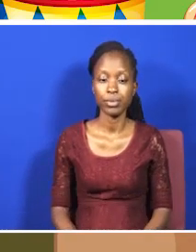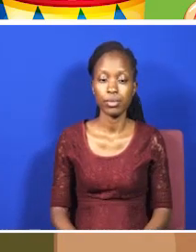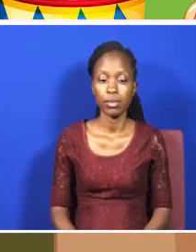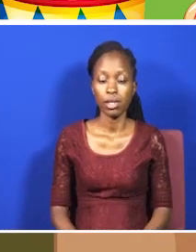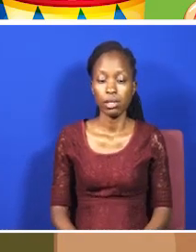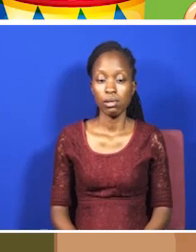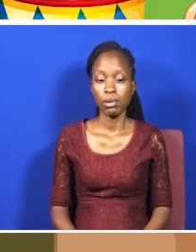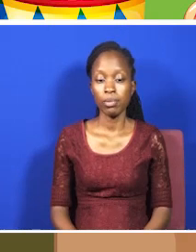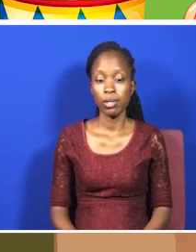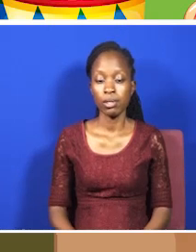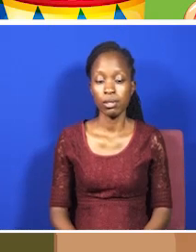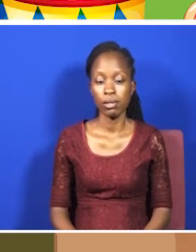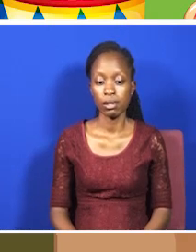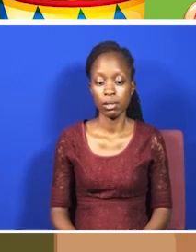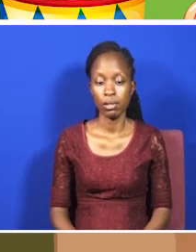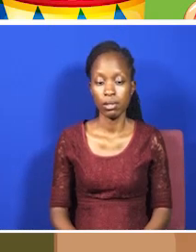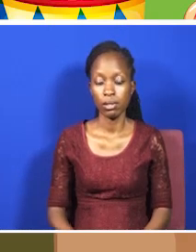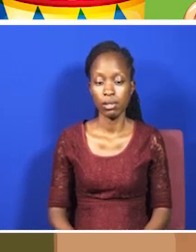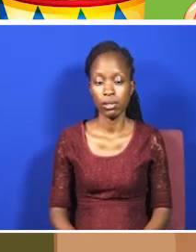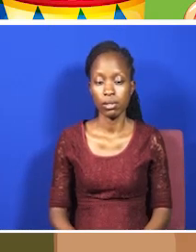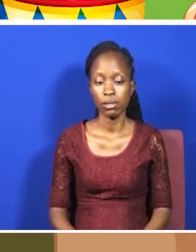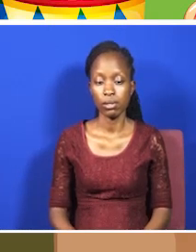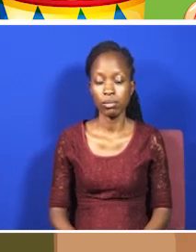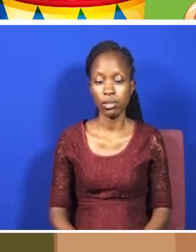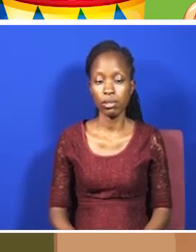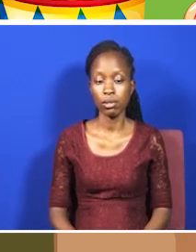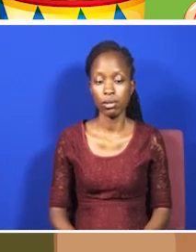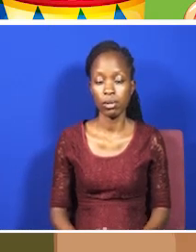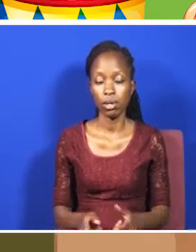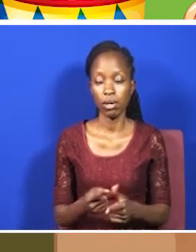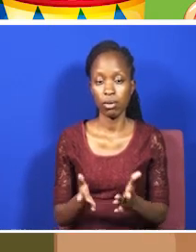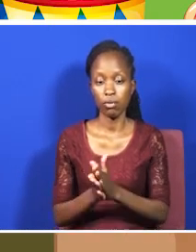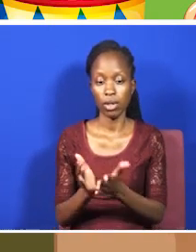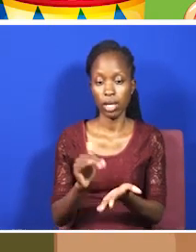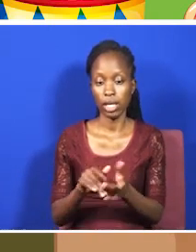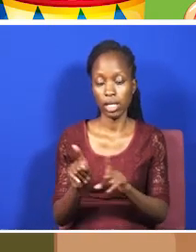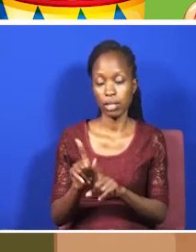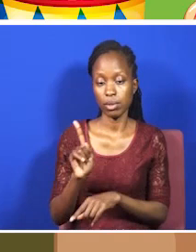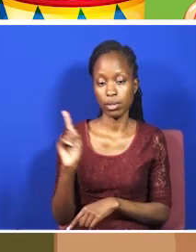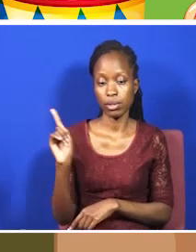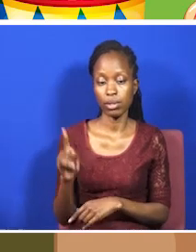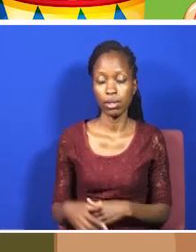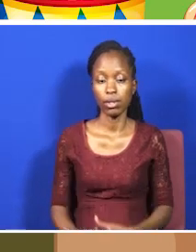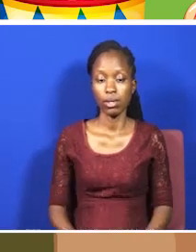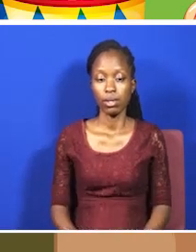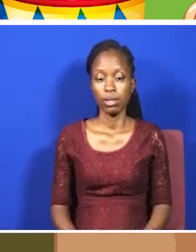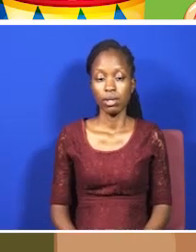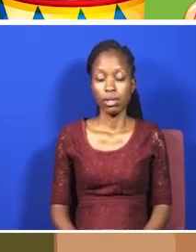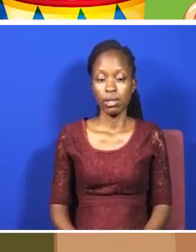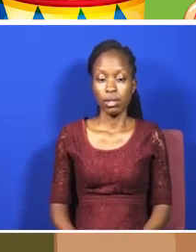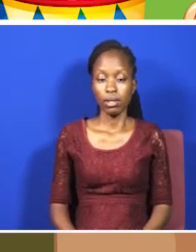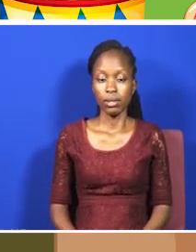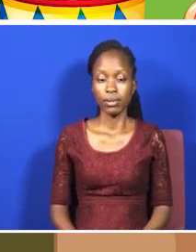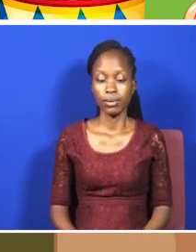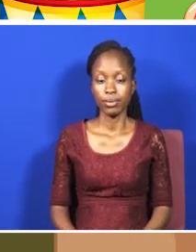you fold it into two, right? After you fold it into two, then you fold it again.